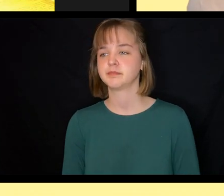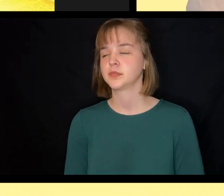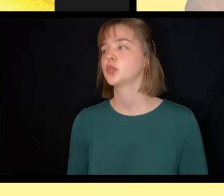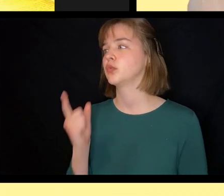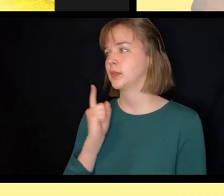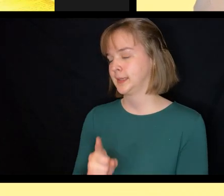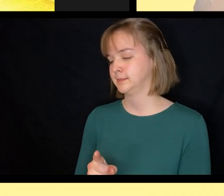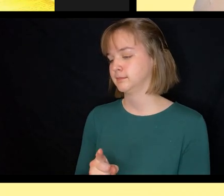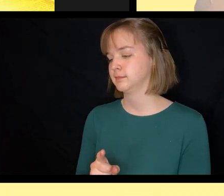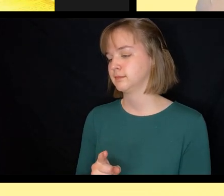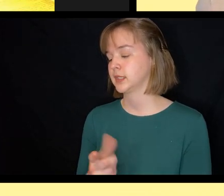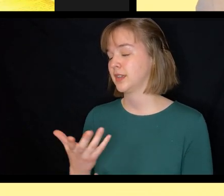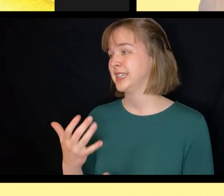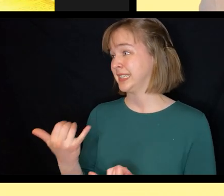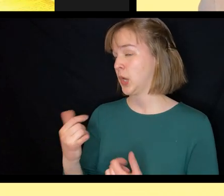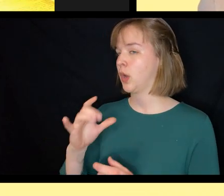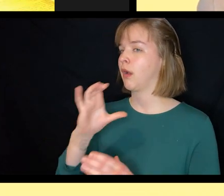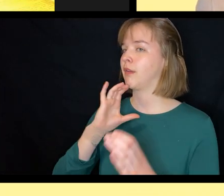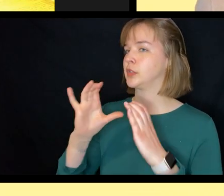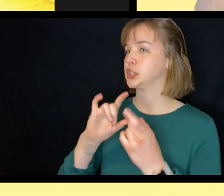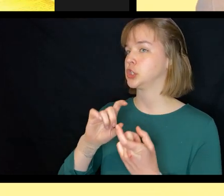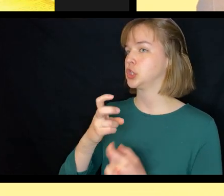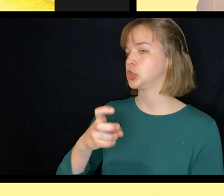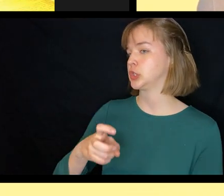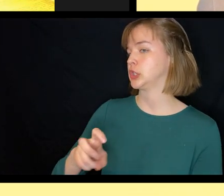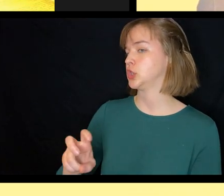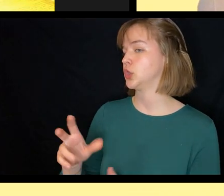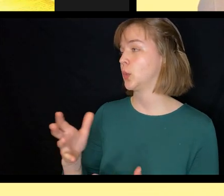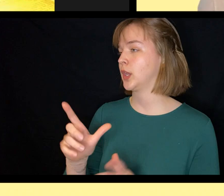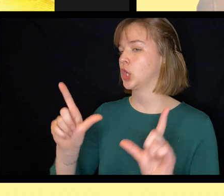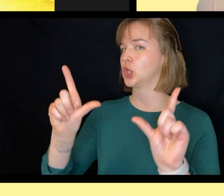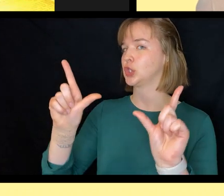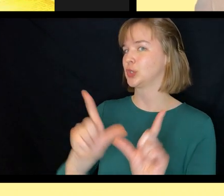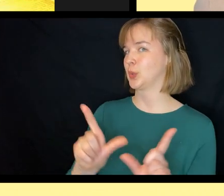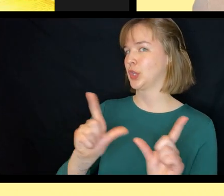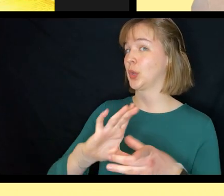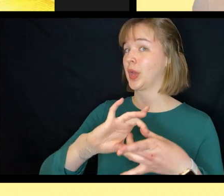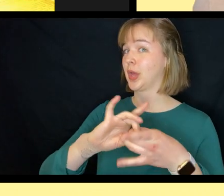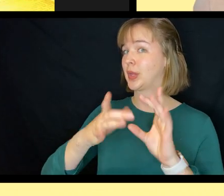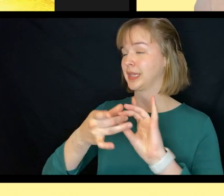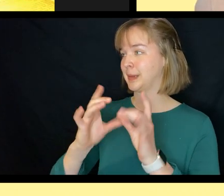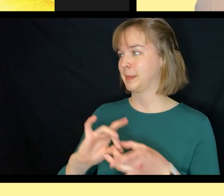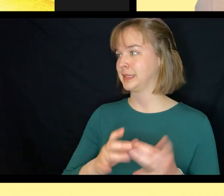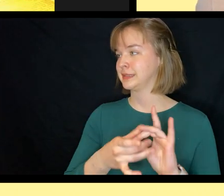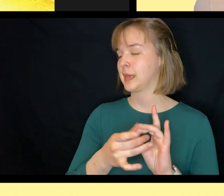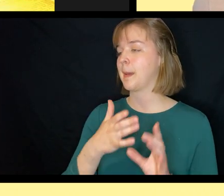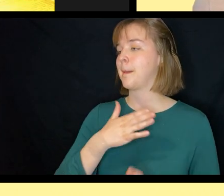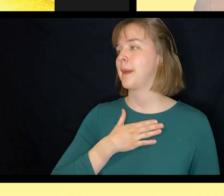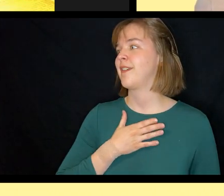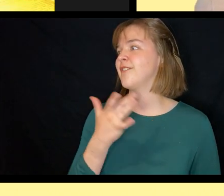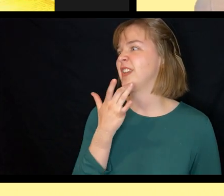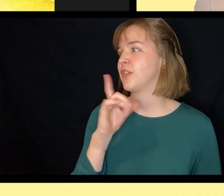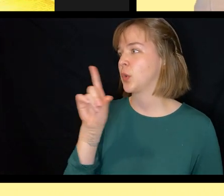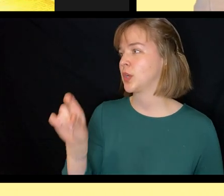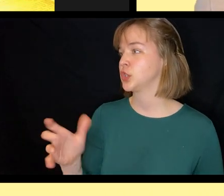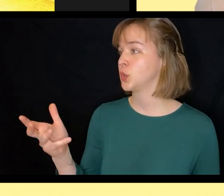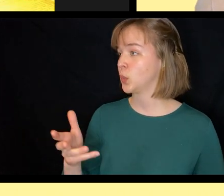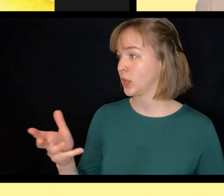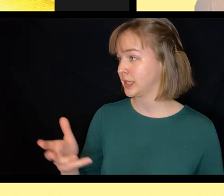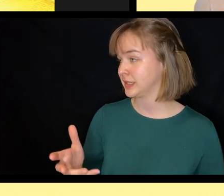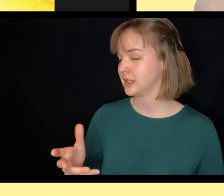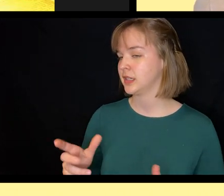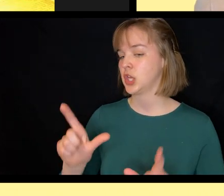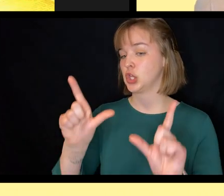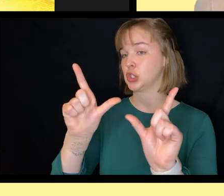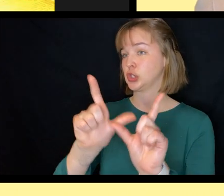a little bit into Tokyo. So this is my favorite question to ask Olympians, Paralympians, everybody going to Tokyo